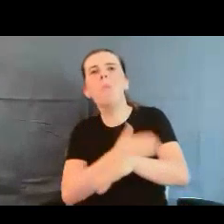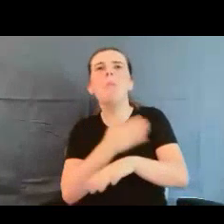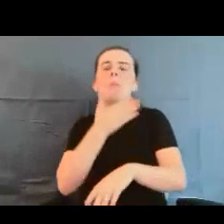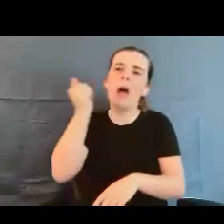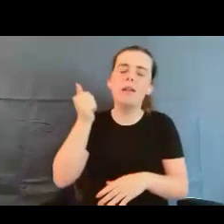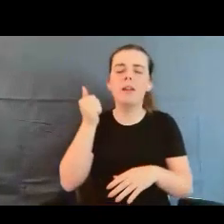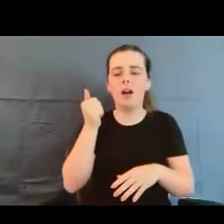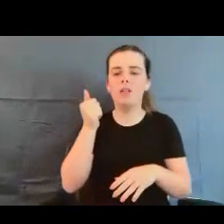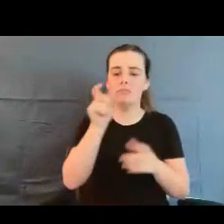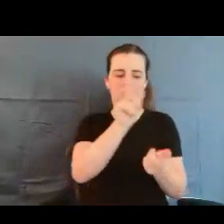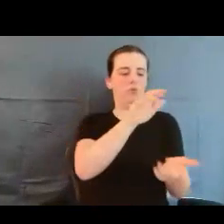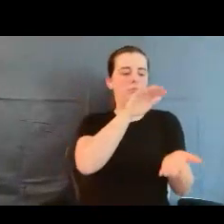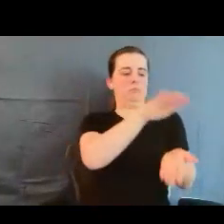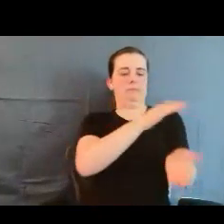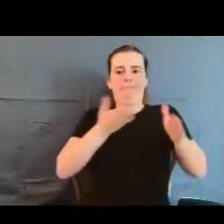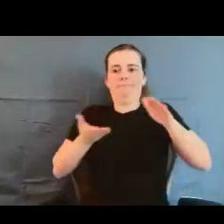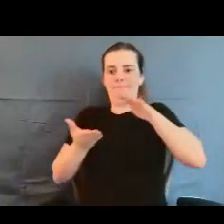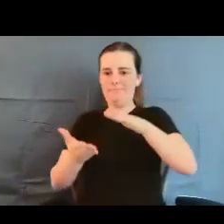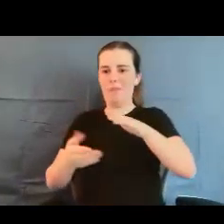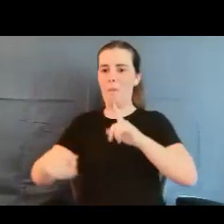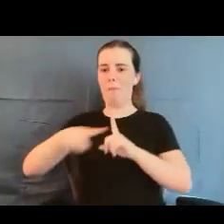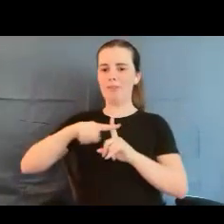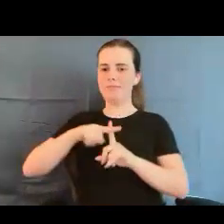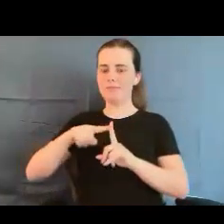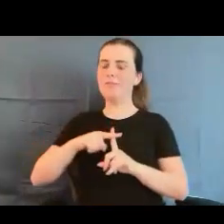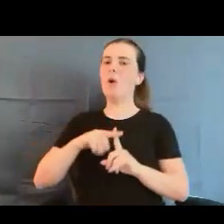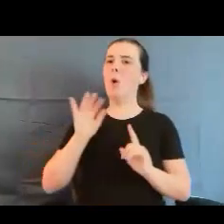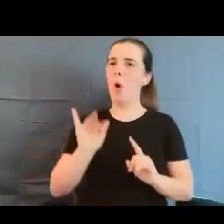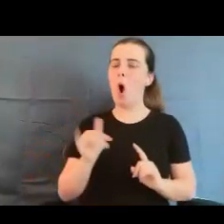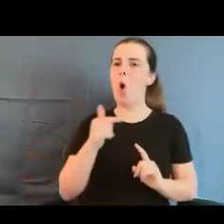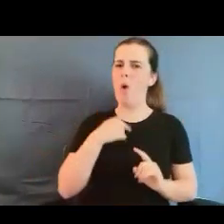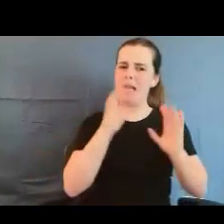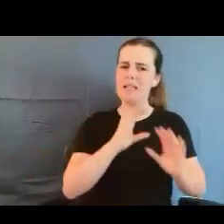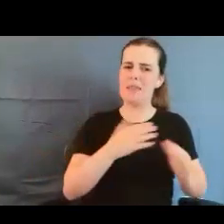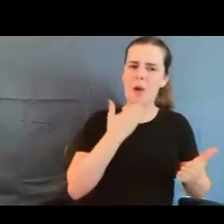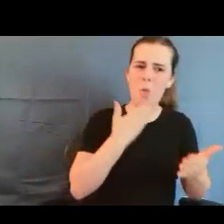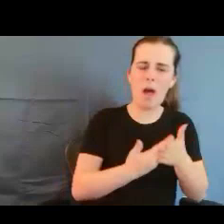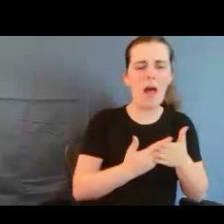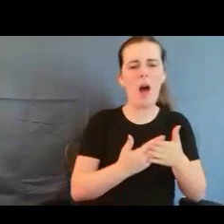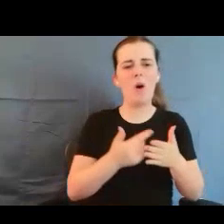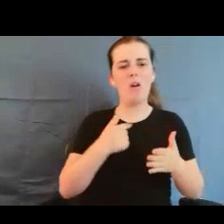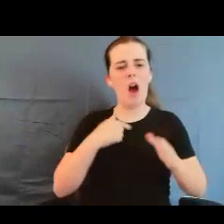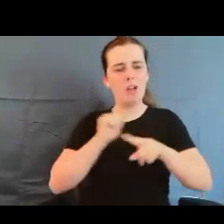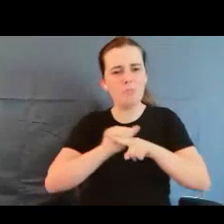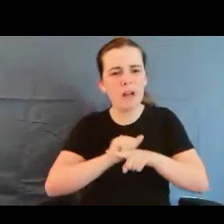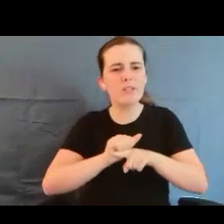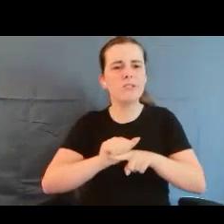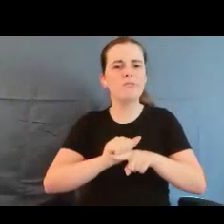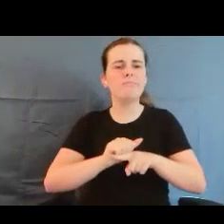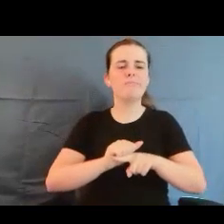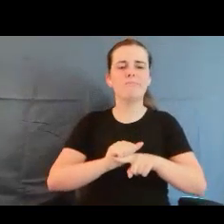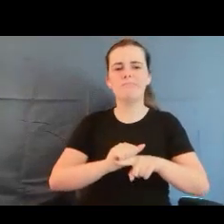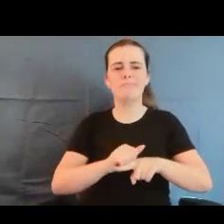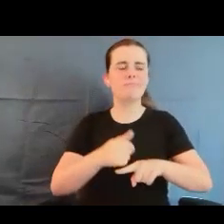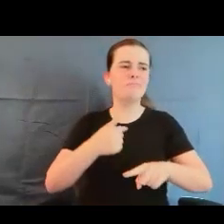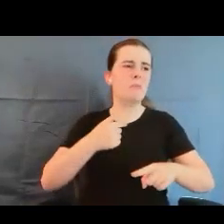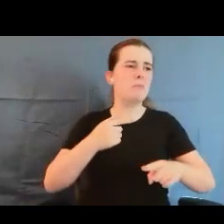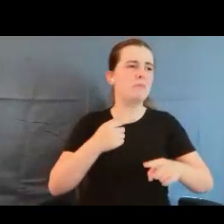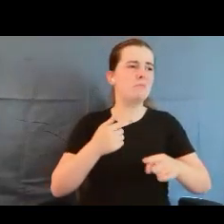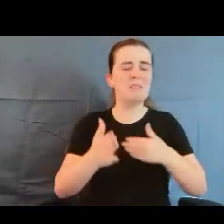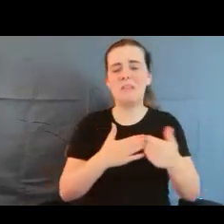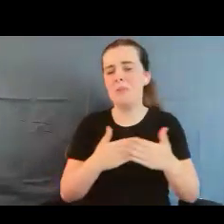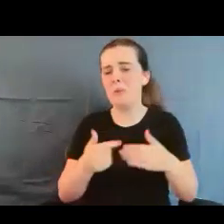into the positive example of like, well, I did this despite XYZ happening in my life, or I trained for this really hard race when I live in a place that's